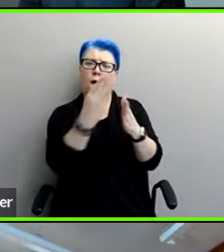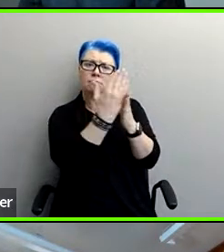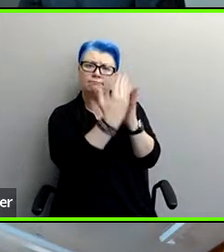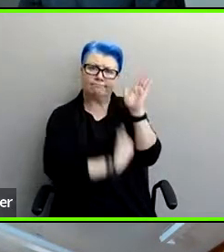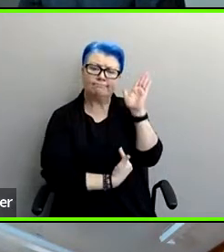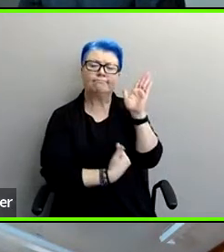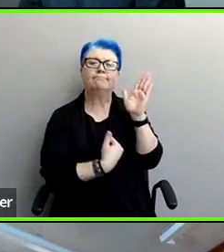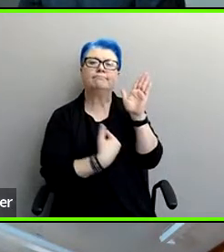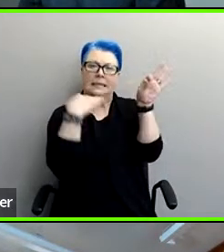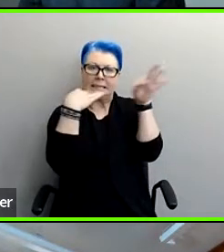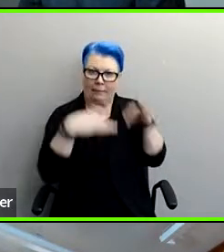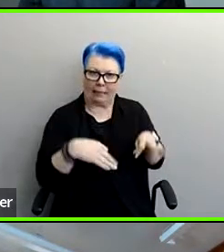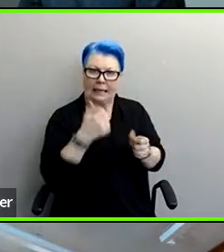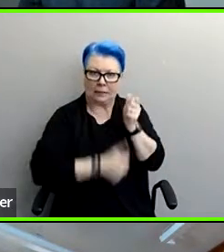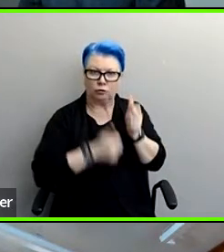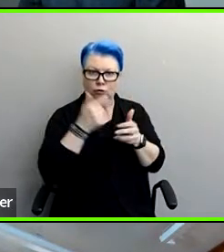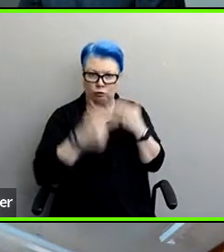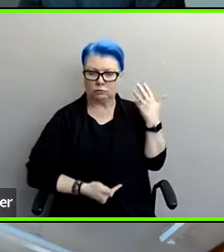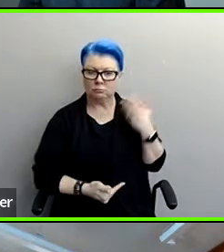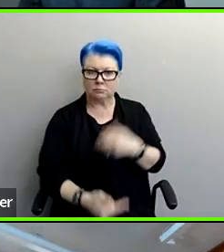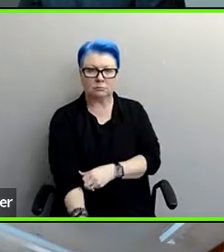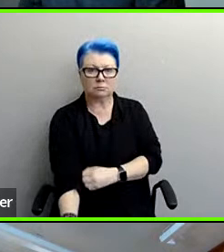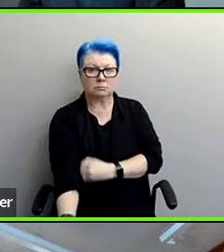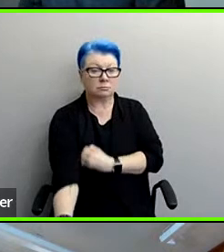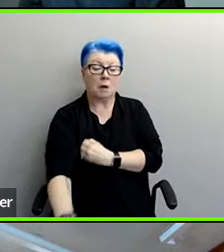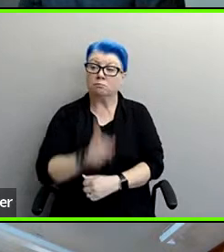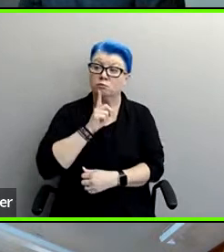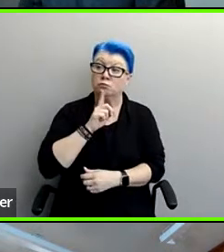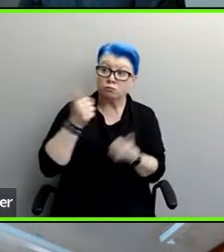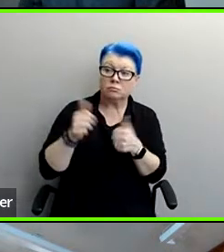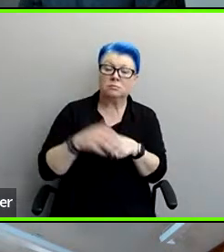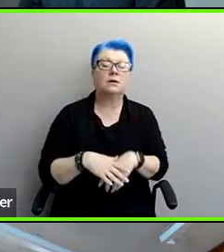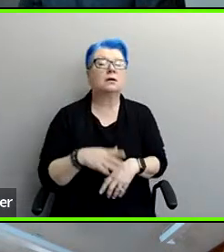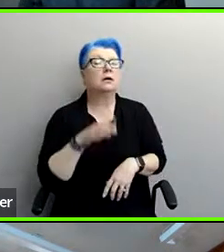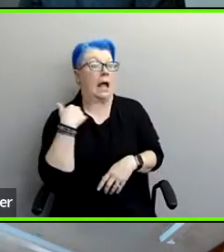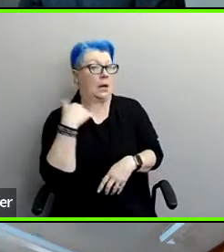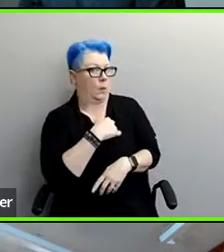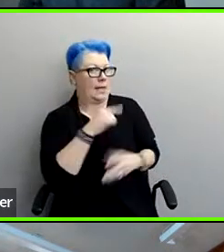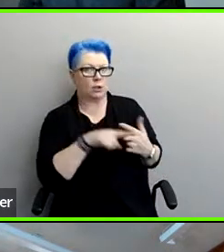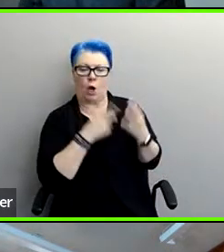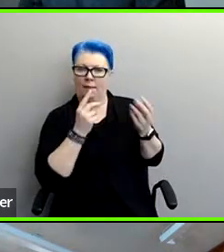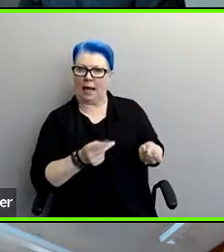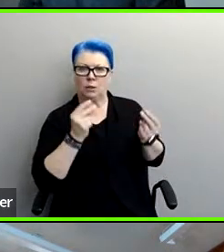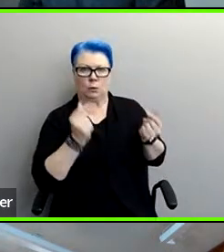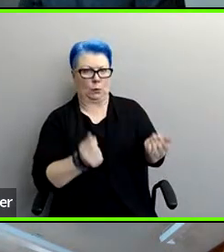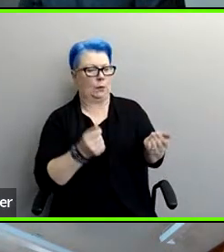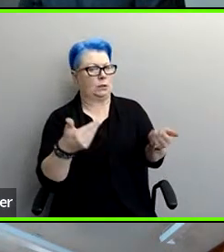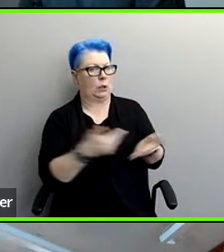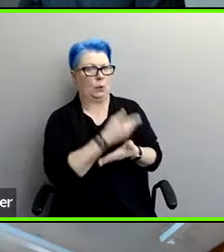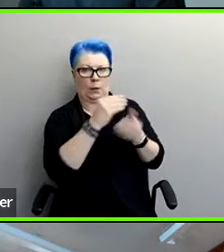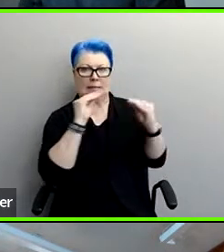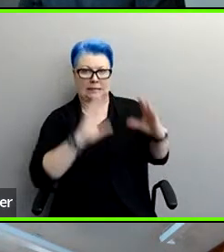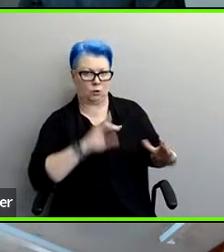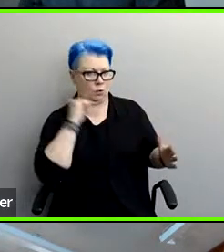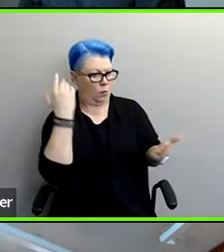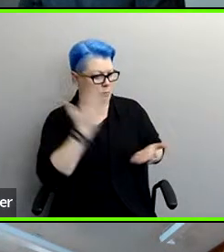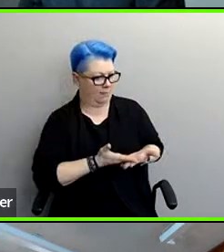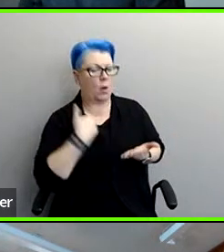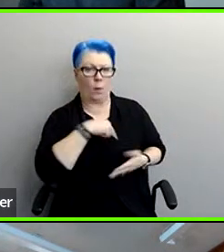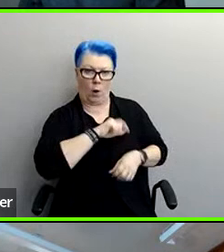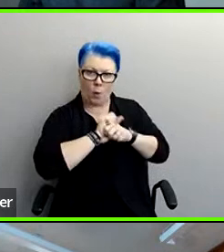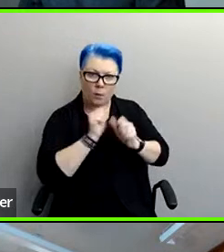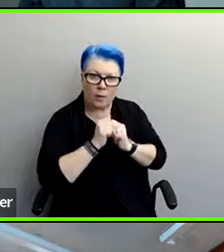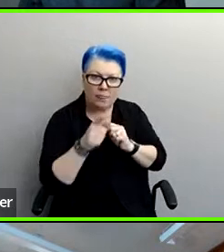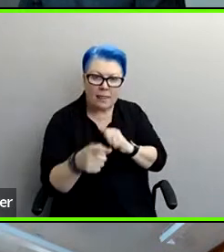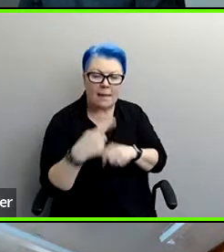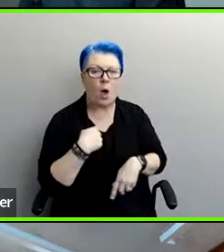bit. And those are things that we begin as soon as our new teachers come in. We're working with them